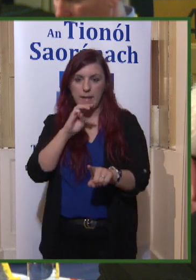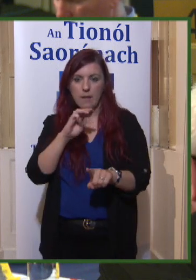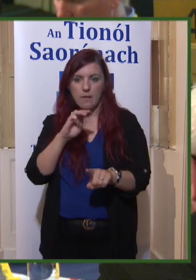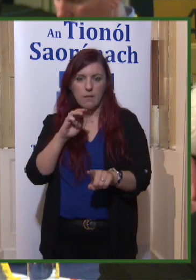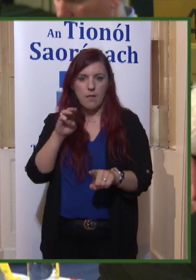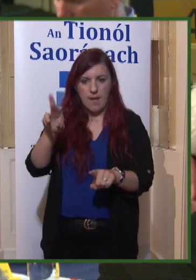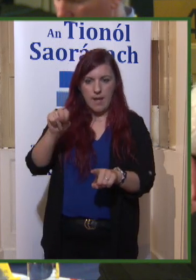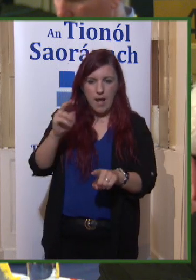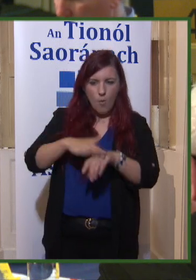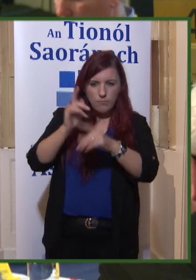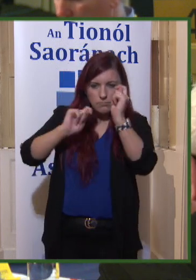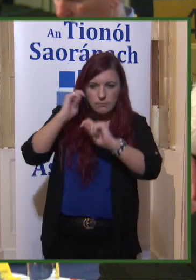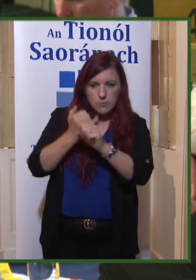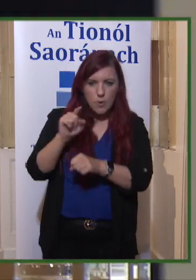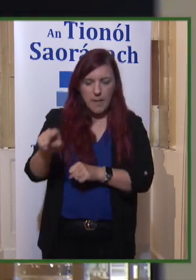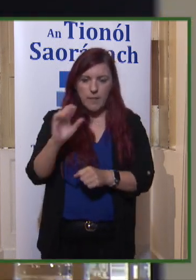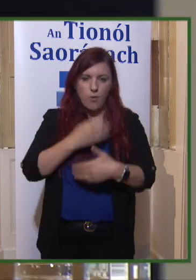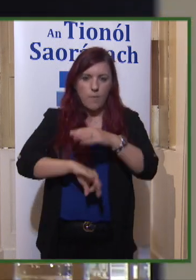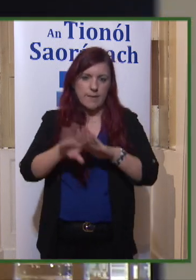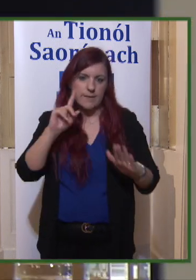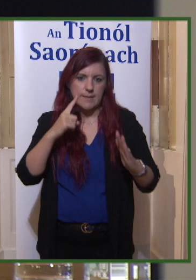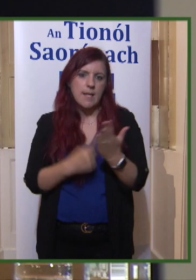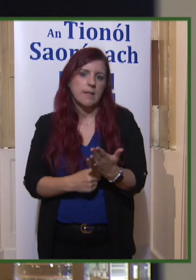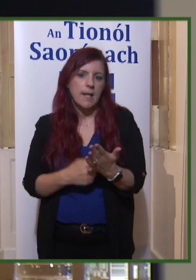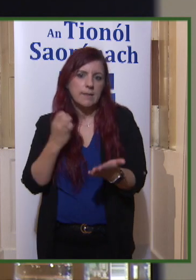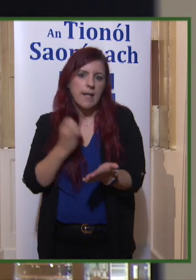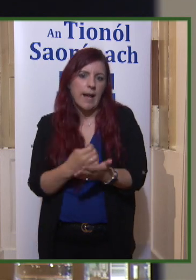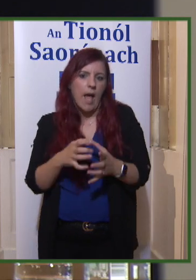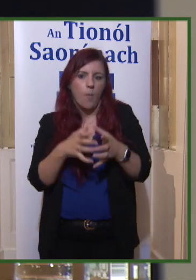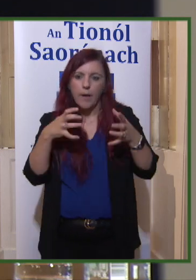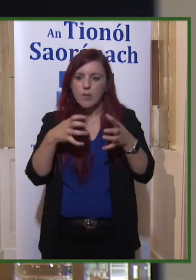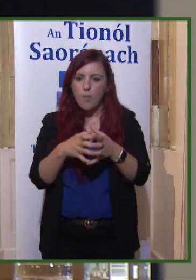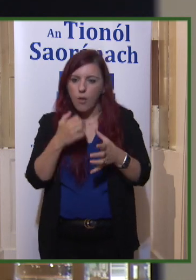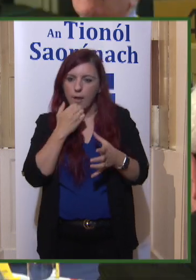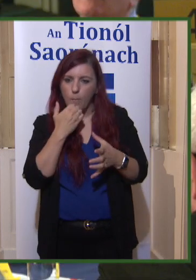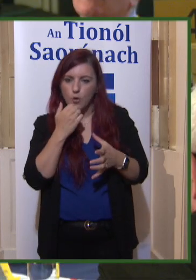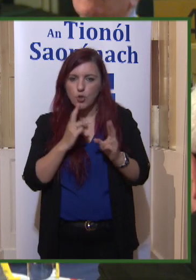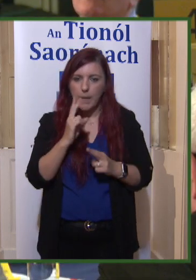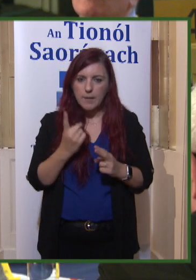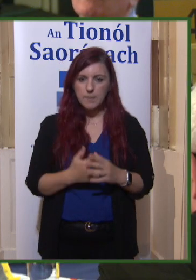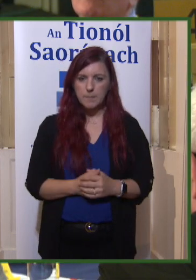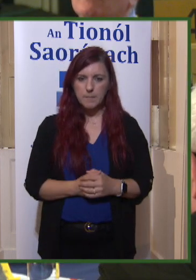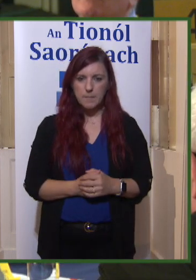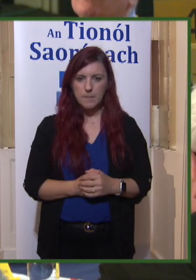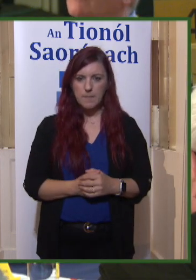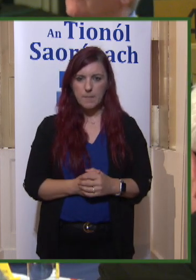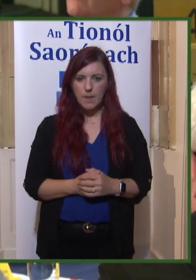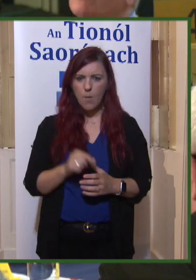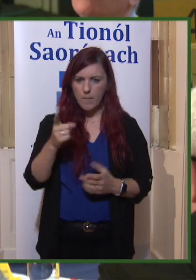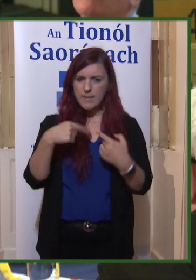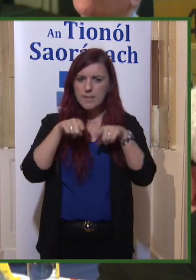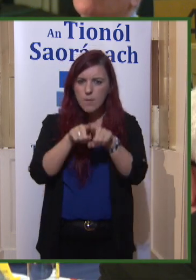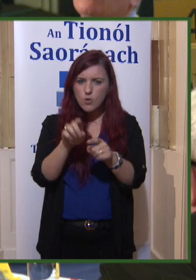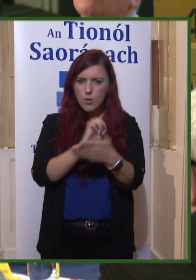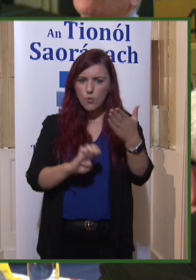then it's up to the government then to decide the science on how big or how small those should be. Okay, well, it will be similar to the European